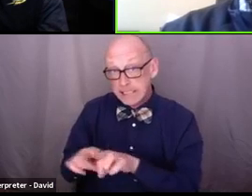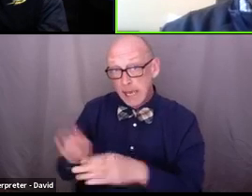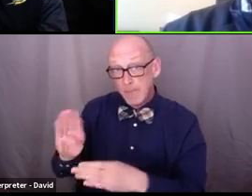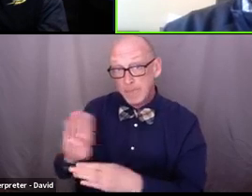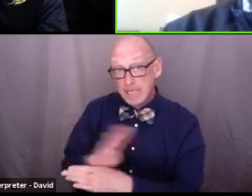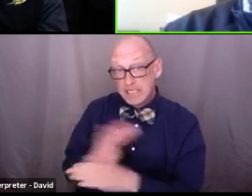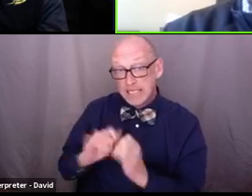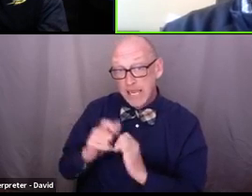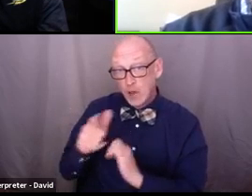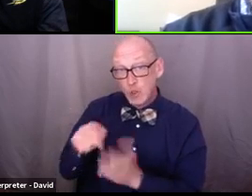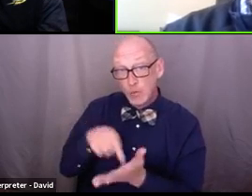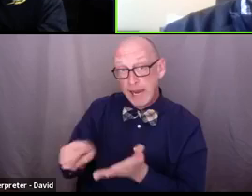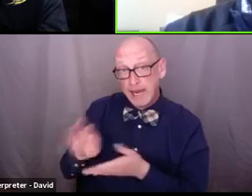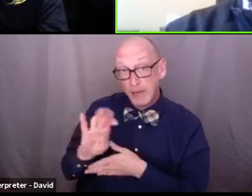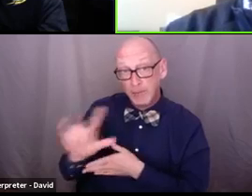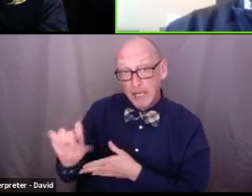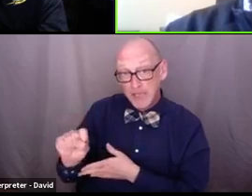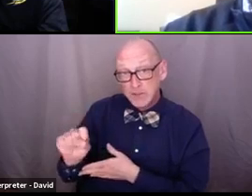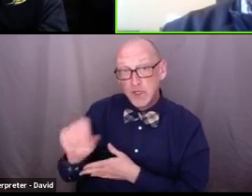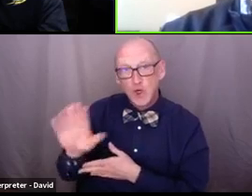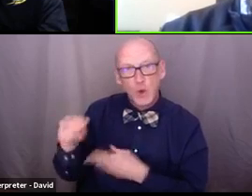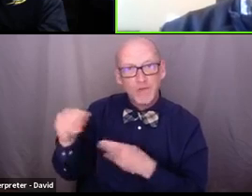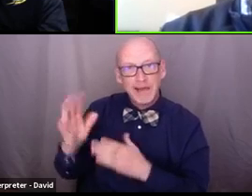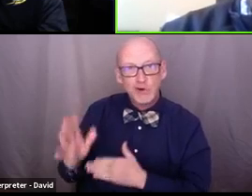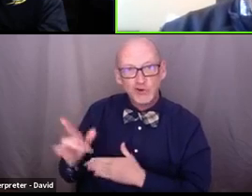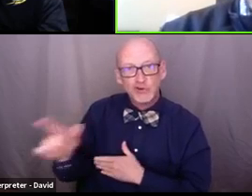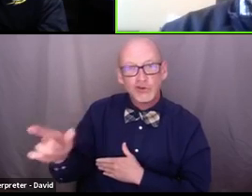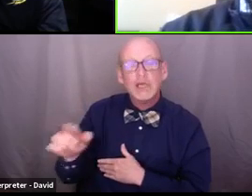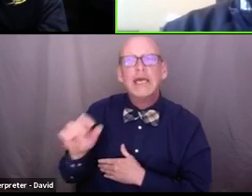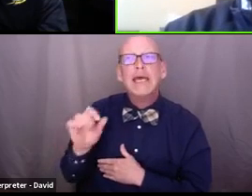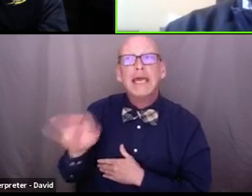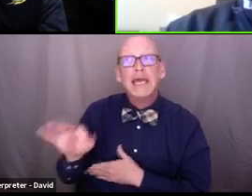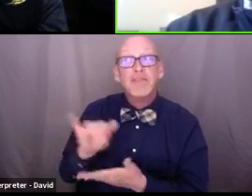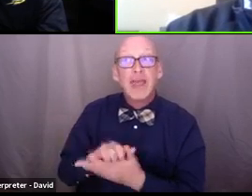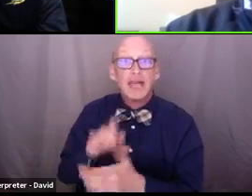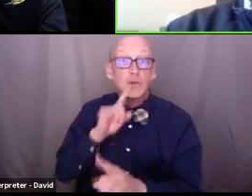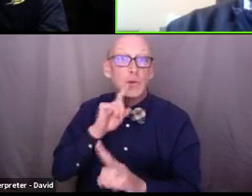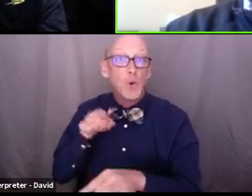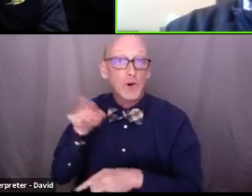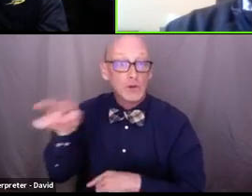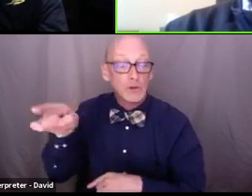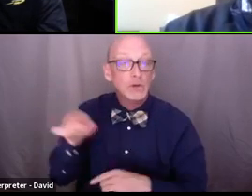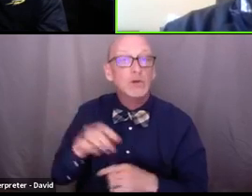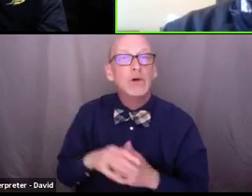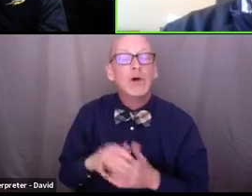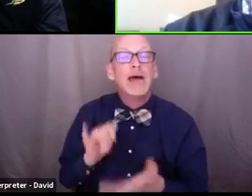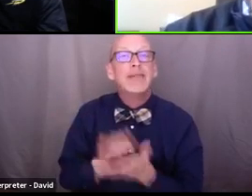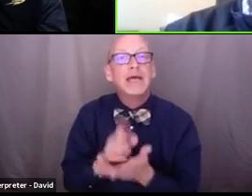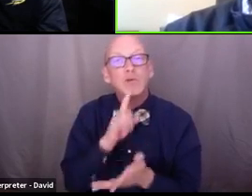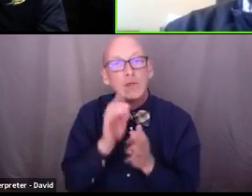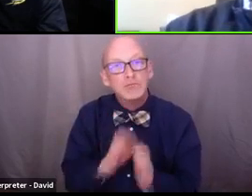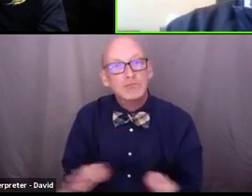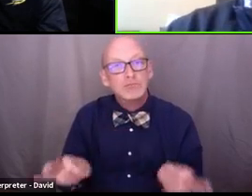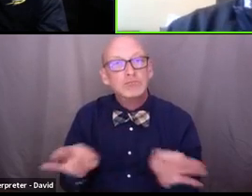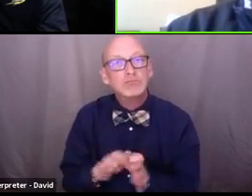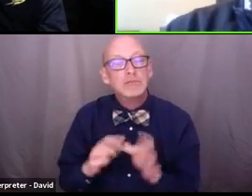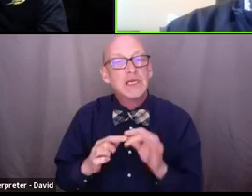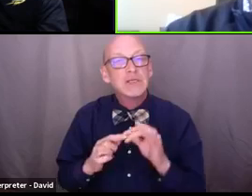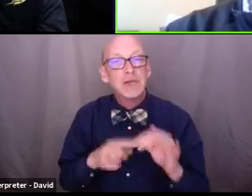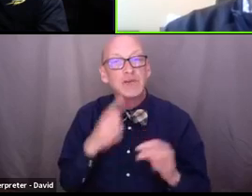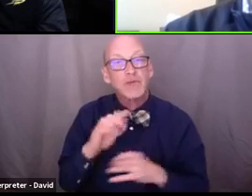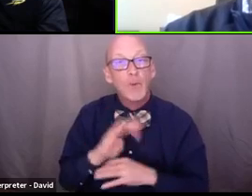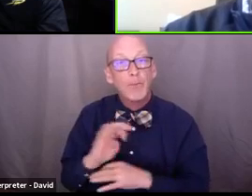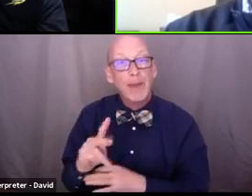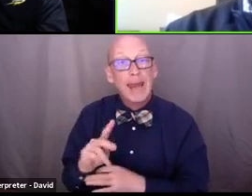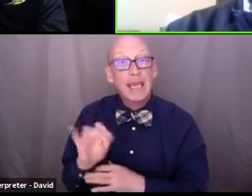your bills, how well you are paying your vendors, if those items are being reported. That is very important, especially for banks, if they're pulling